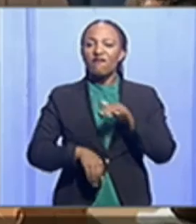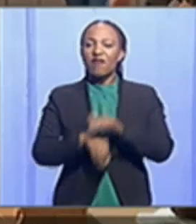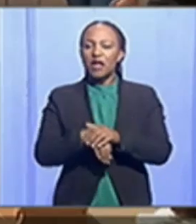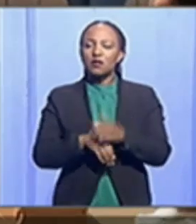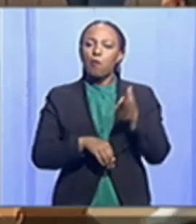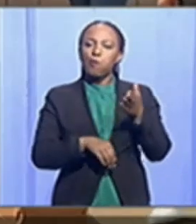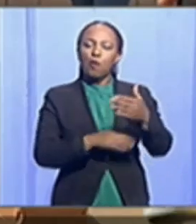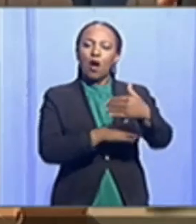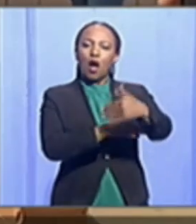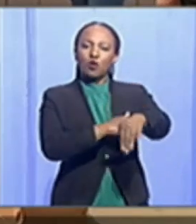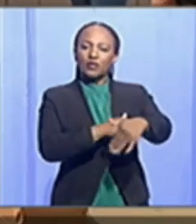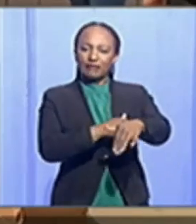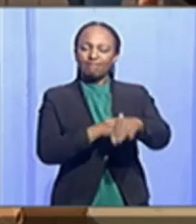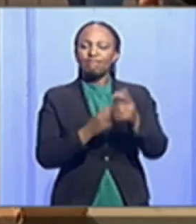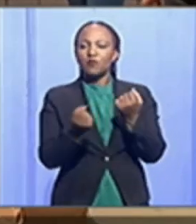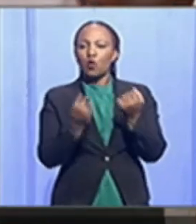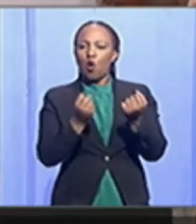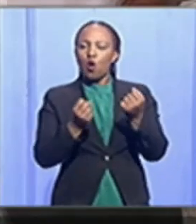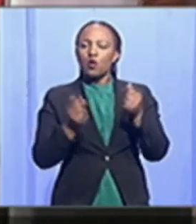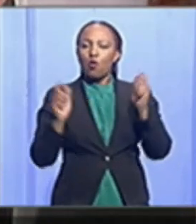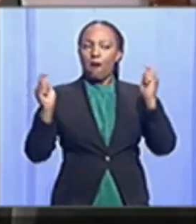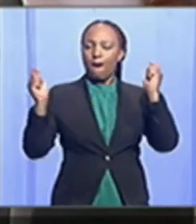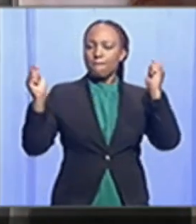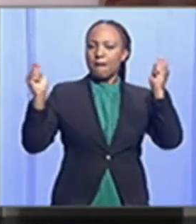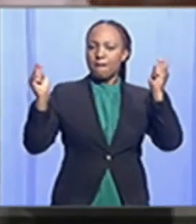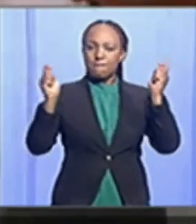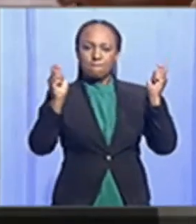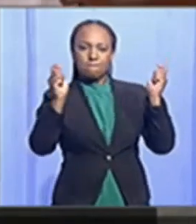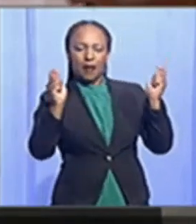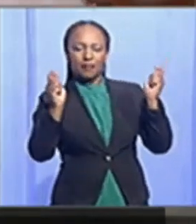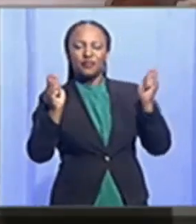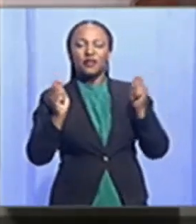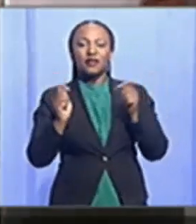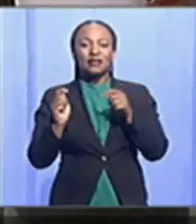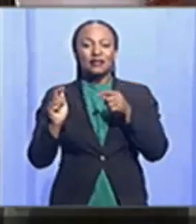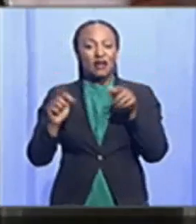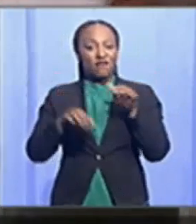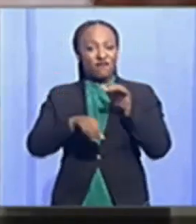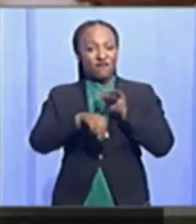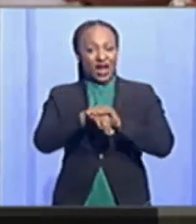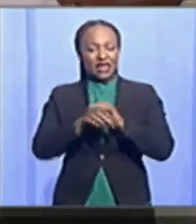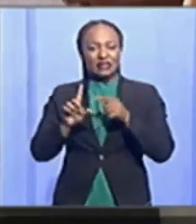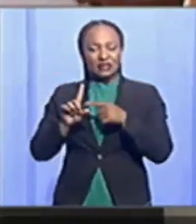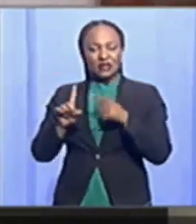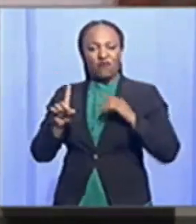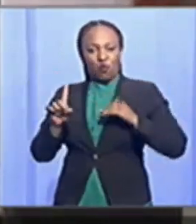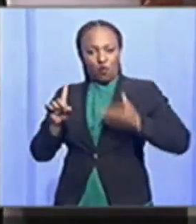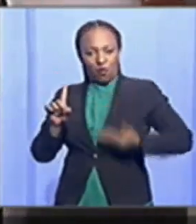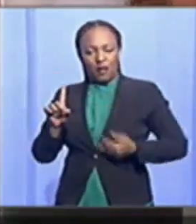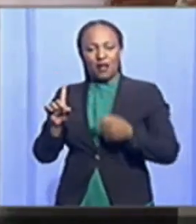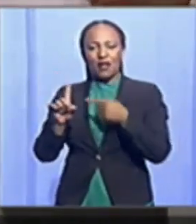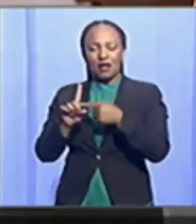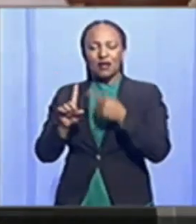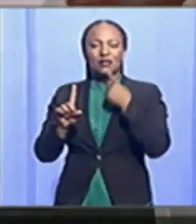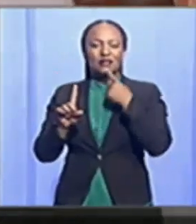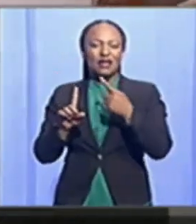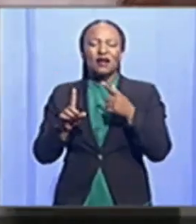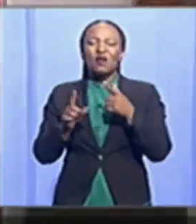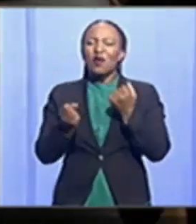go tshegetsa ba lelapa la ga Bailey. Mosadi yo e neng e le tsala mme a dira le moswi a re go buisetswa morago ga molato ono go ba